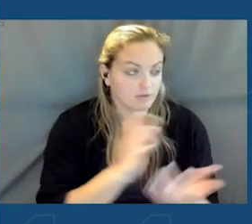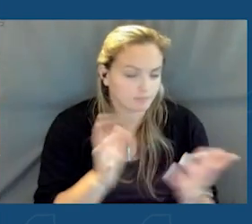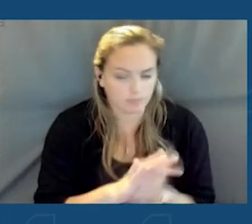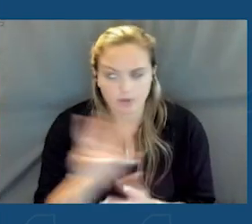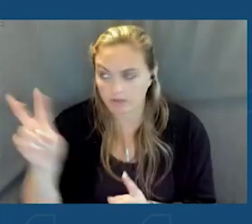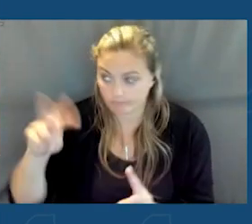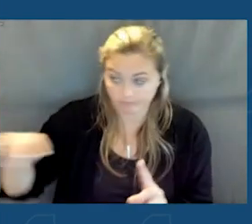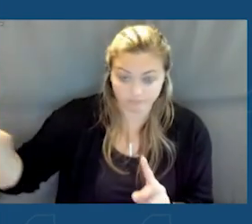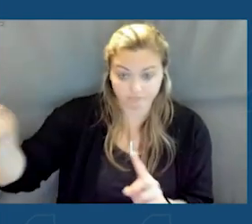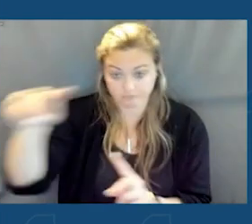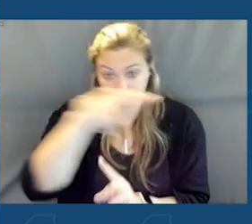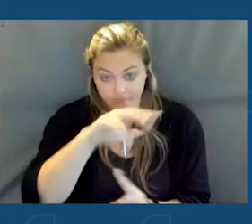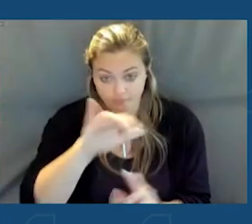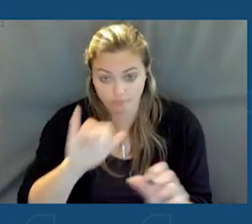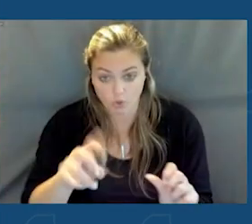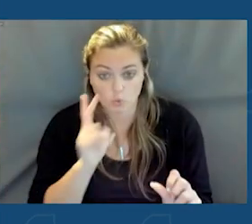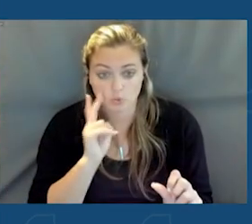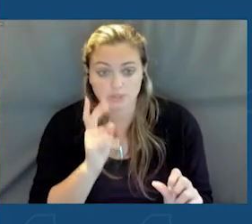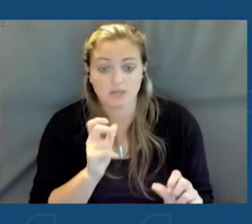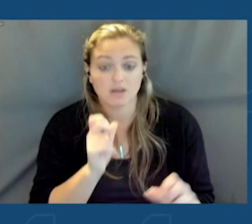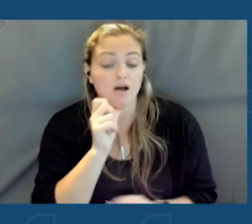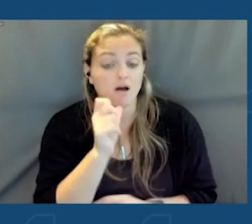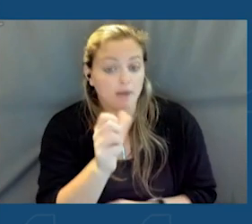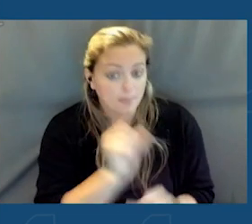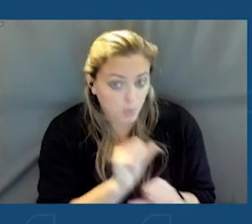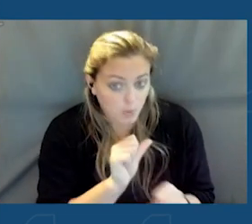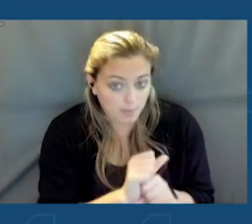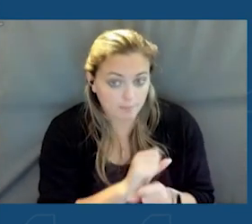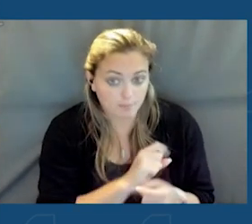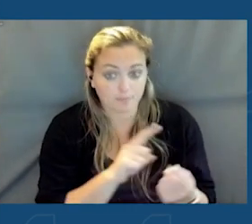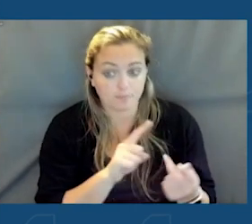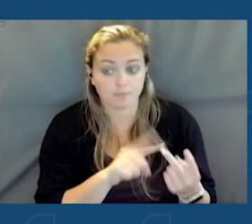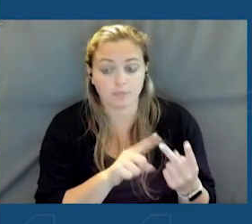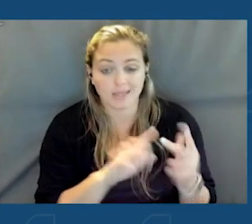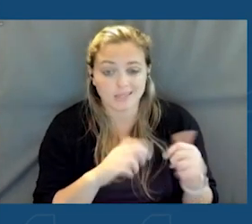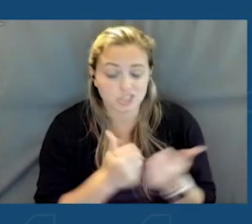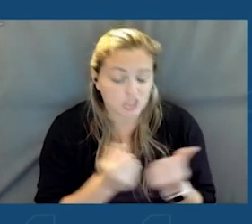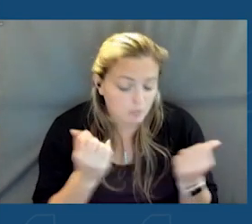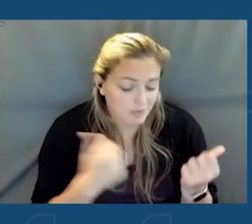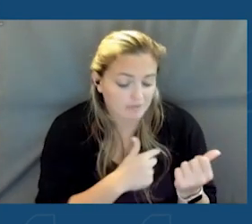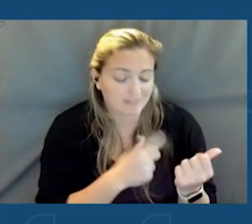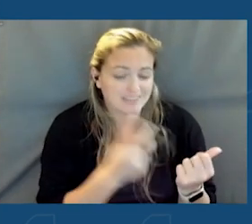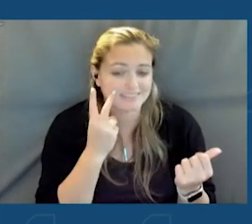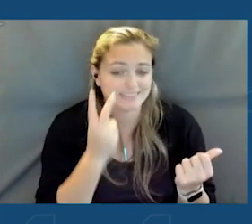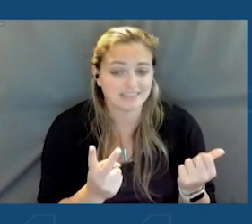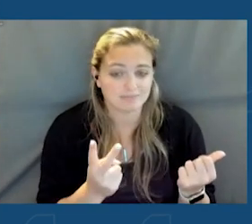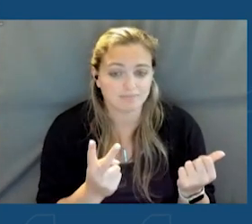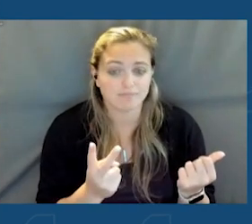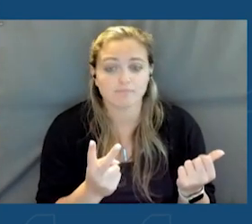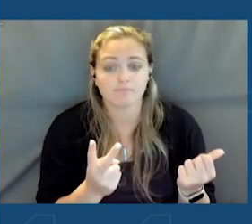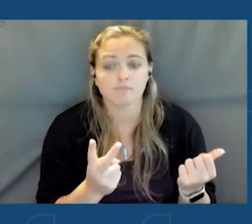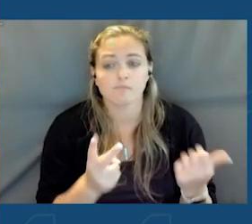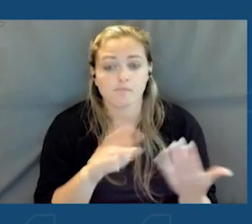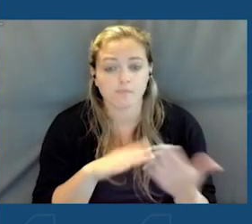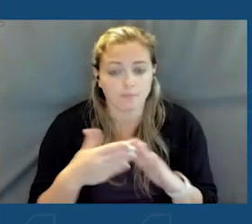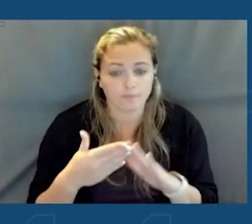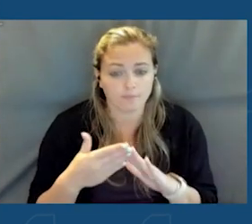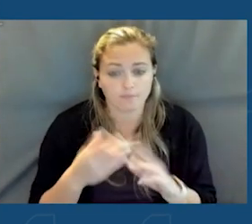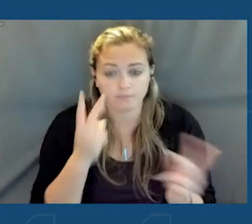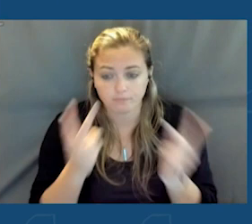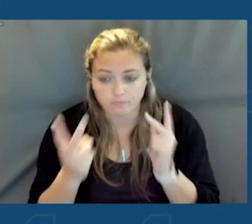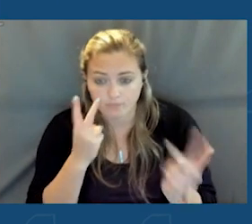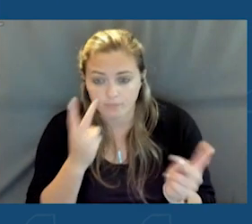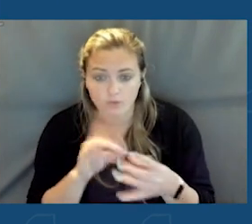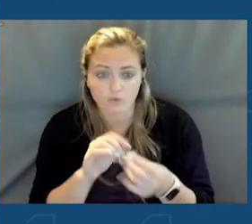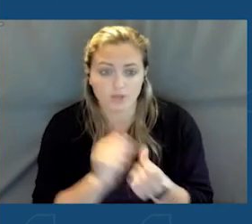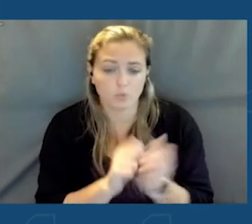you will see unemployment. You'll see the challenges that many of us see around the city when it comes to shootings